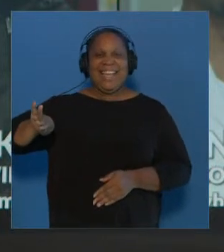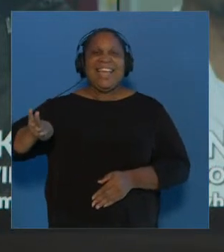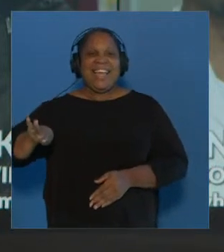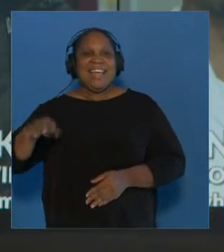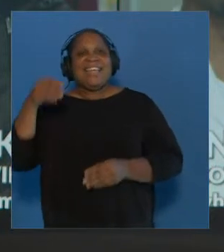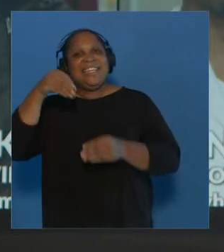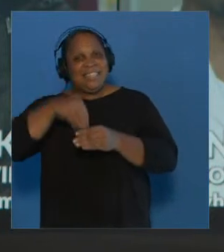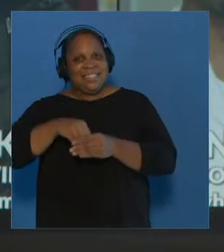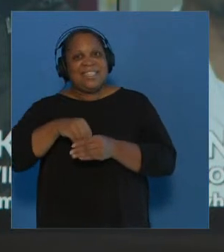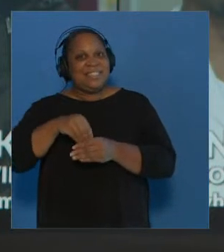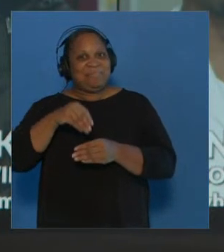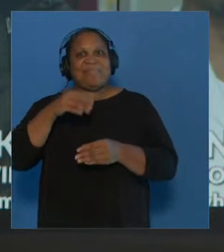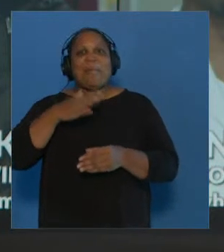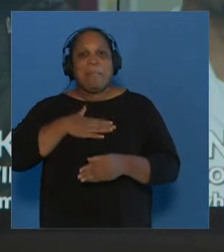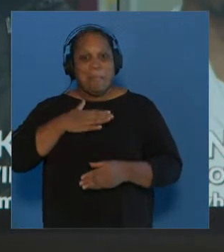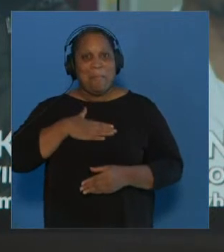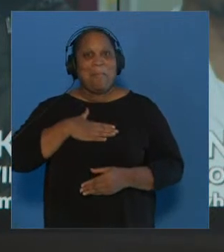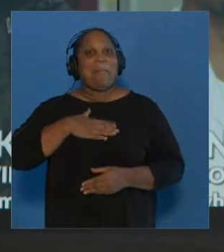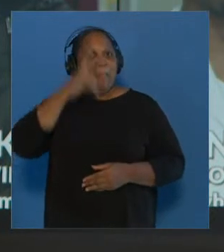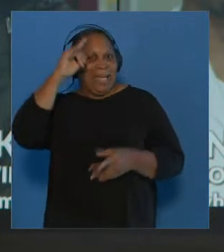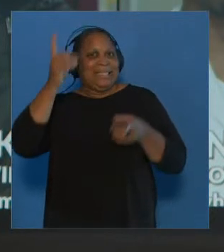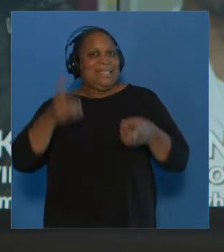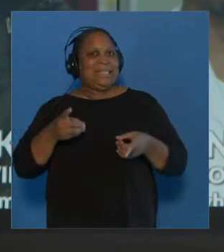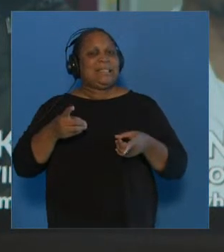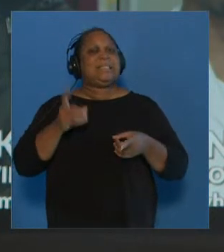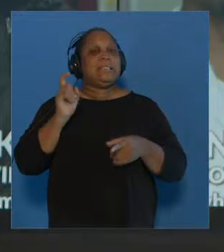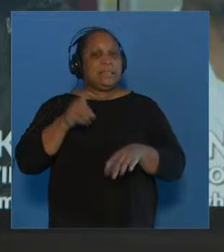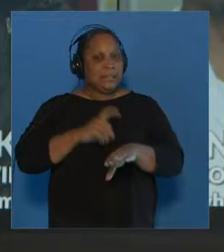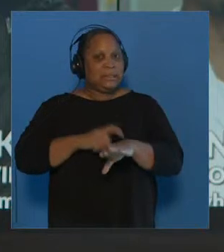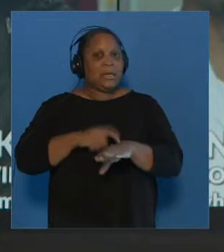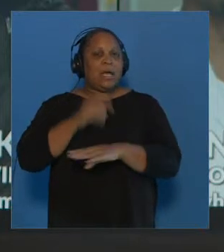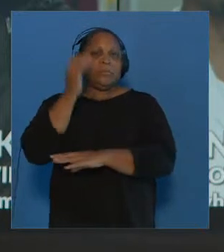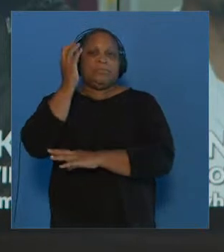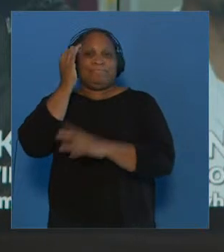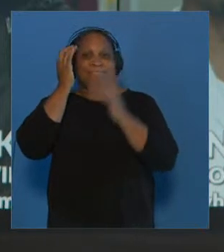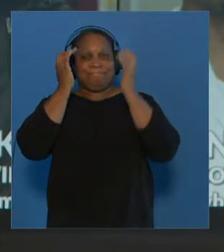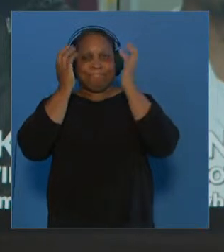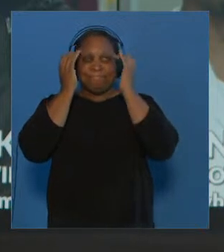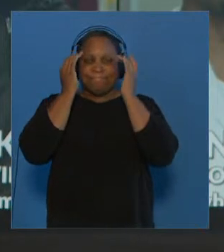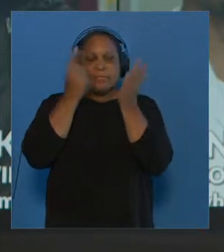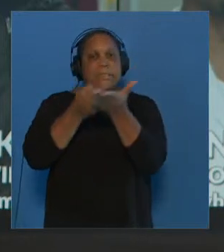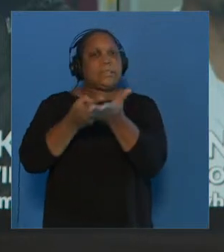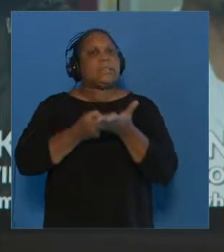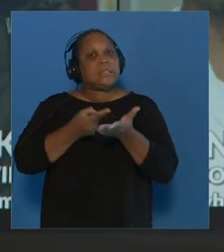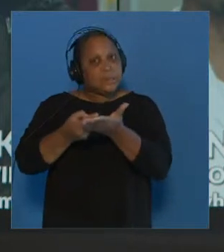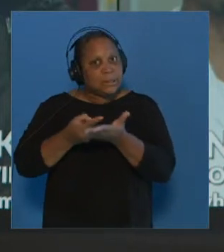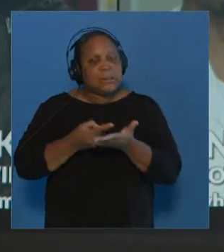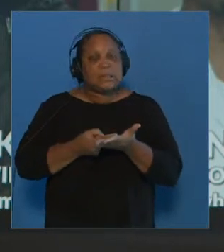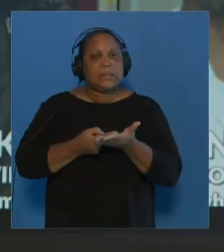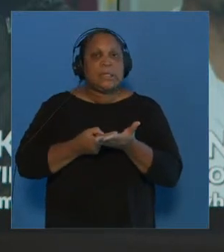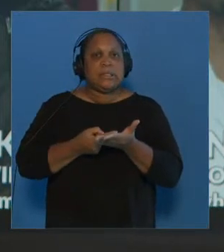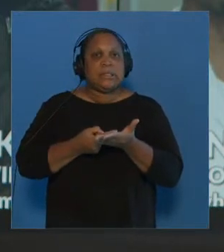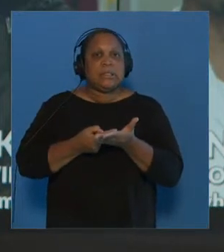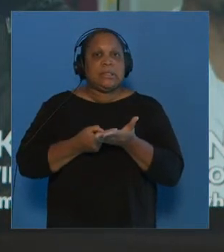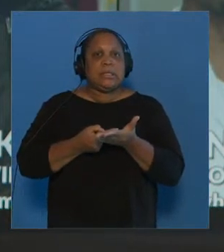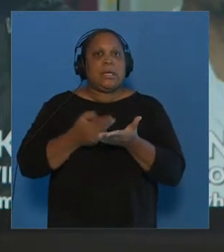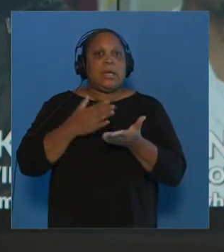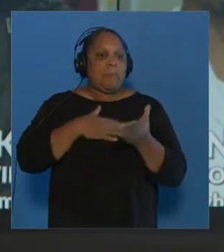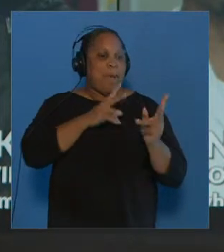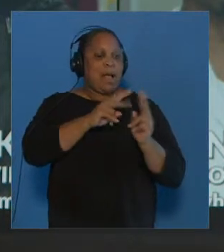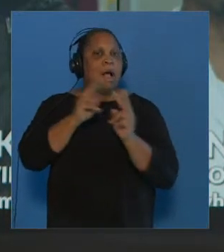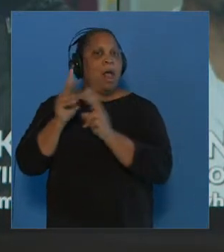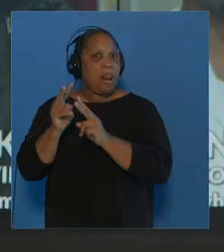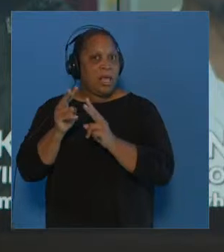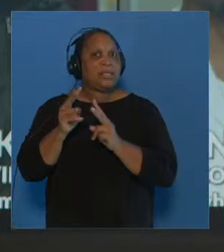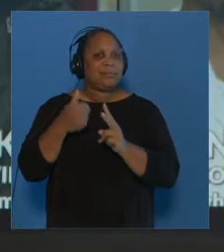of my jurisdiction. So it's something that I will take some time to think over, to discuss with my colleagues, and